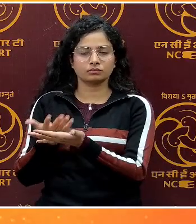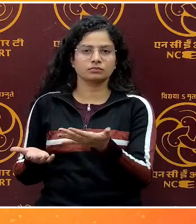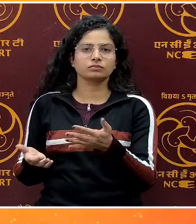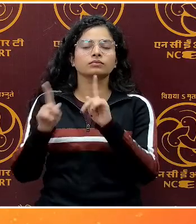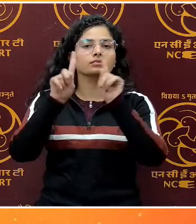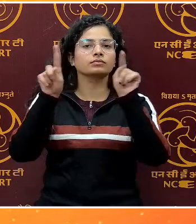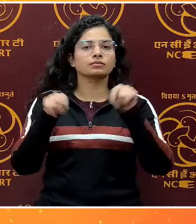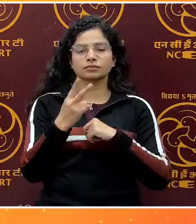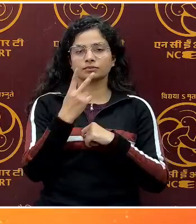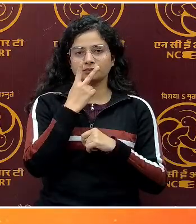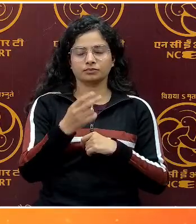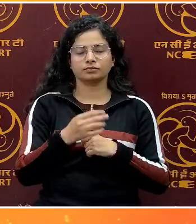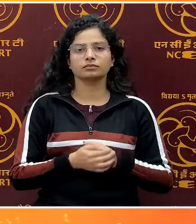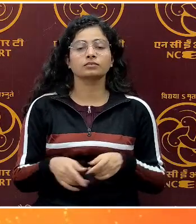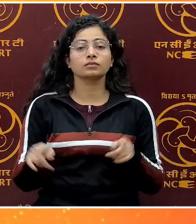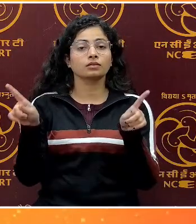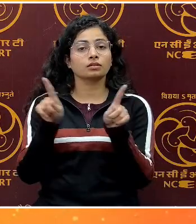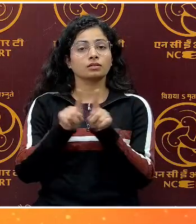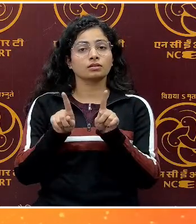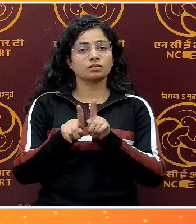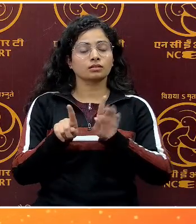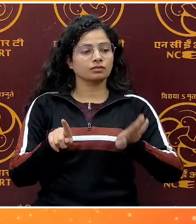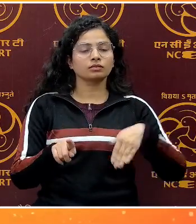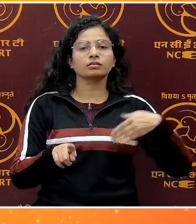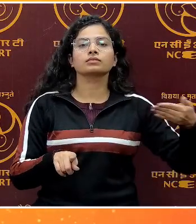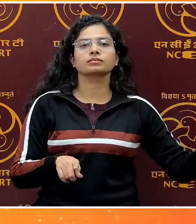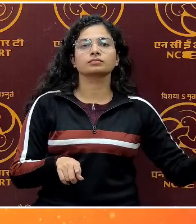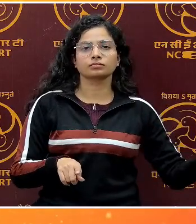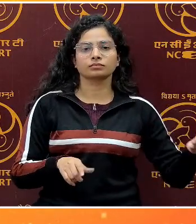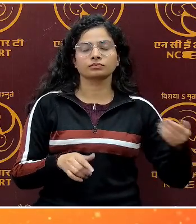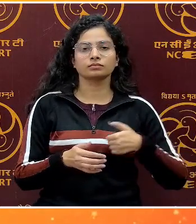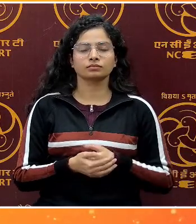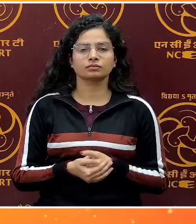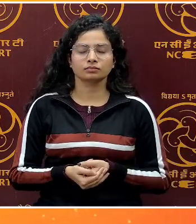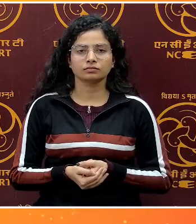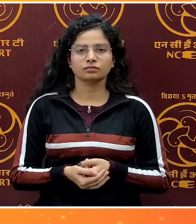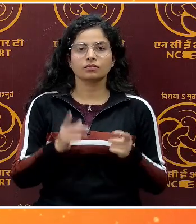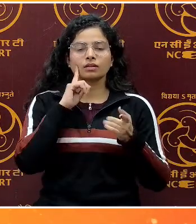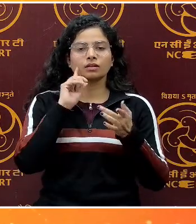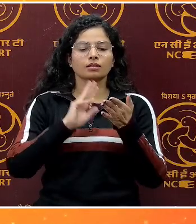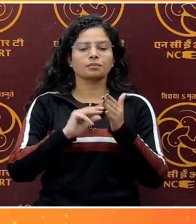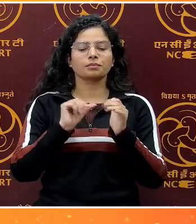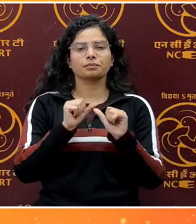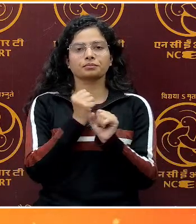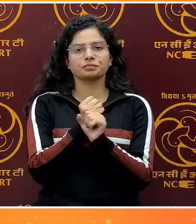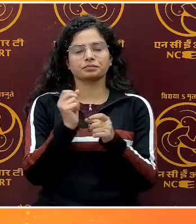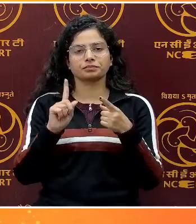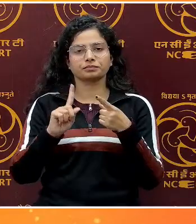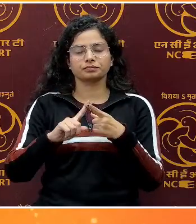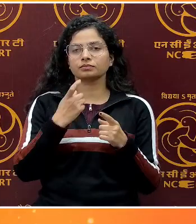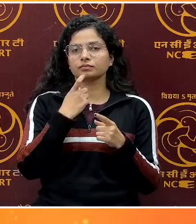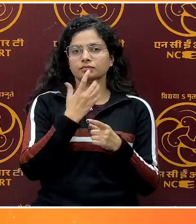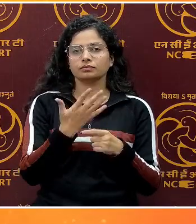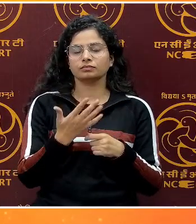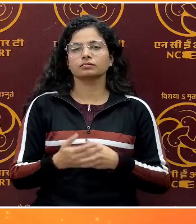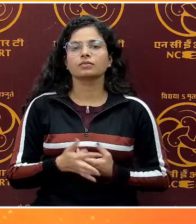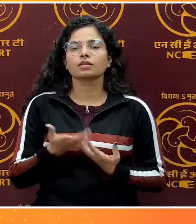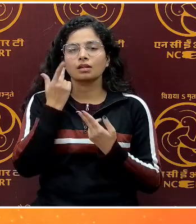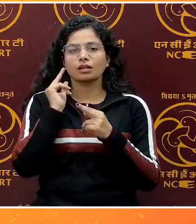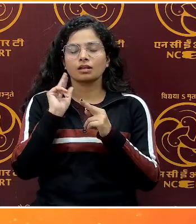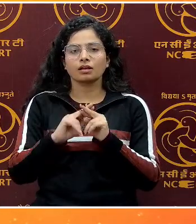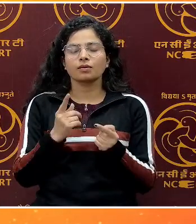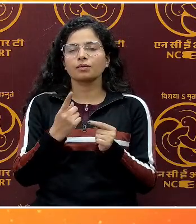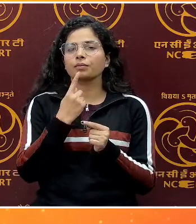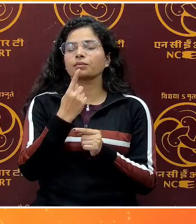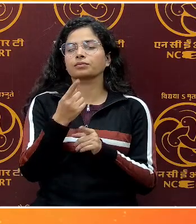and the mirror, same will be the distance of the image and the mirror. Oh, wow. If you are, say